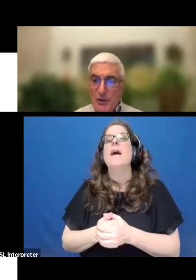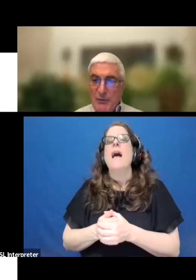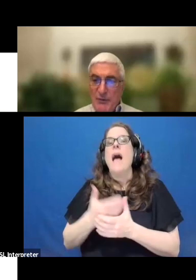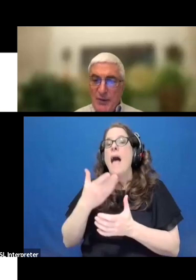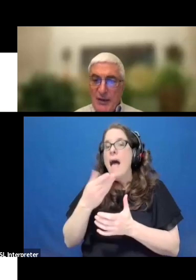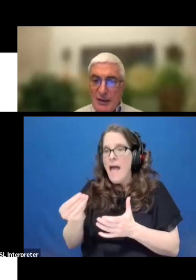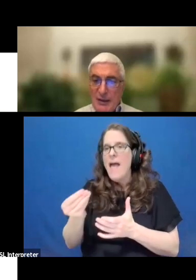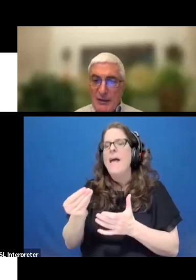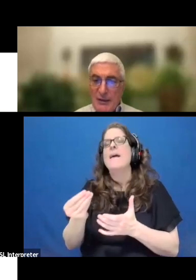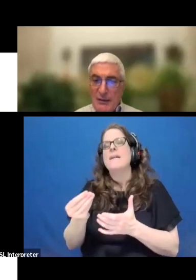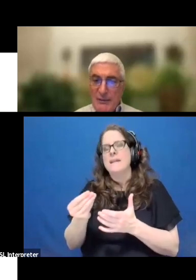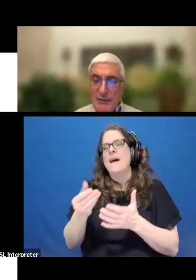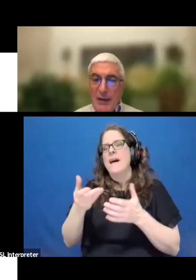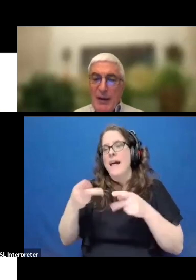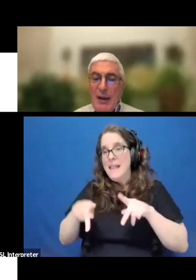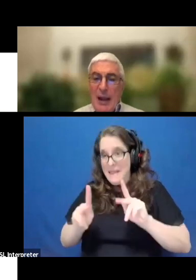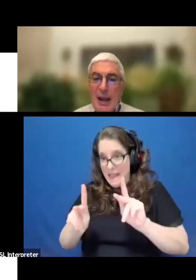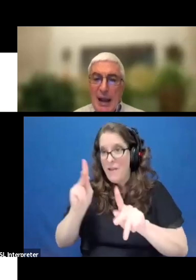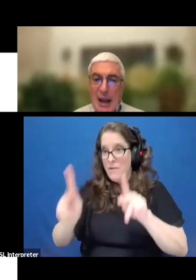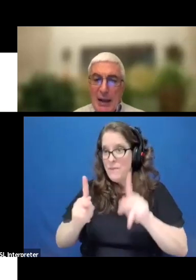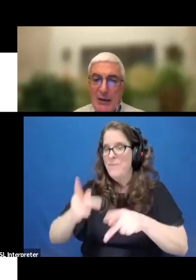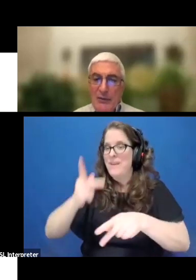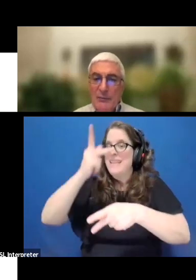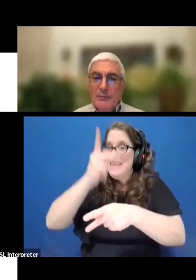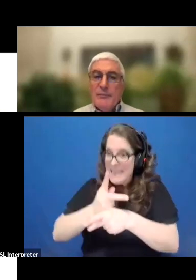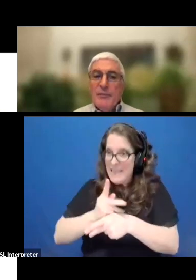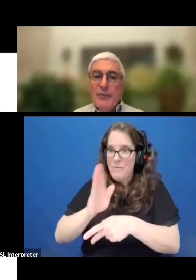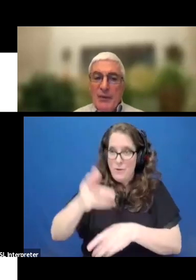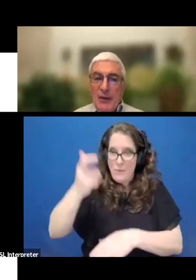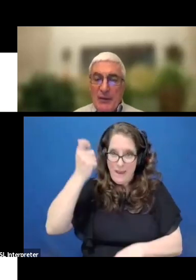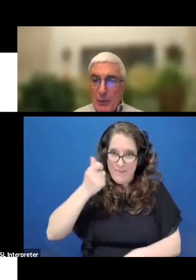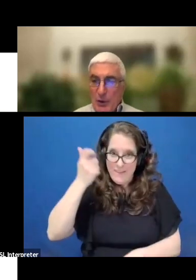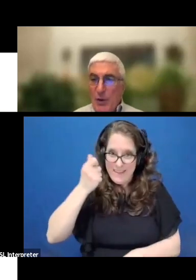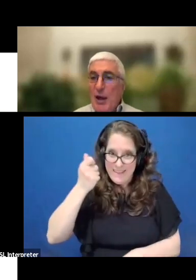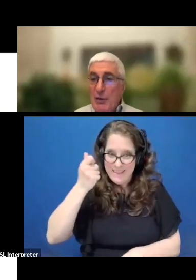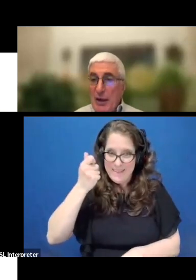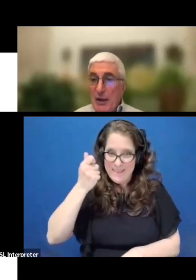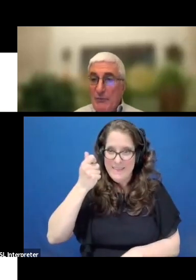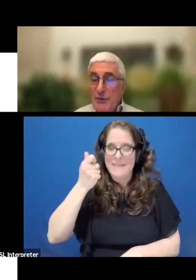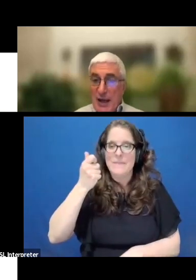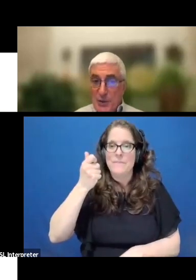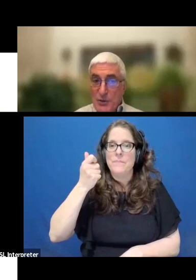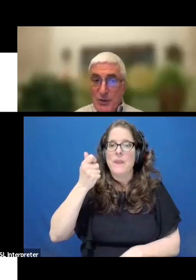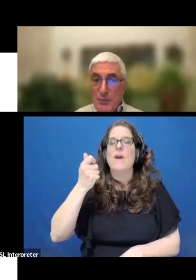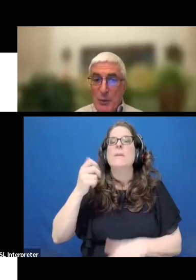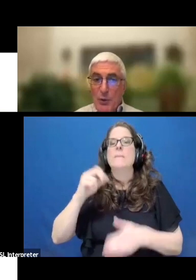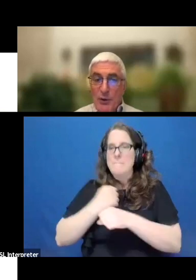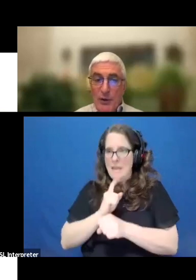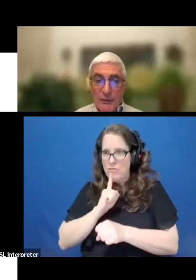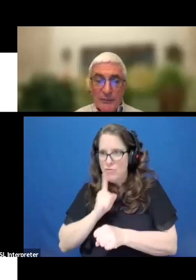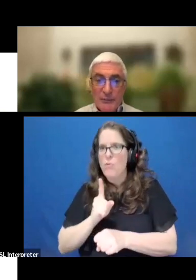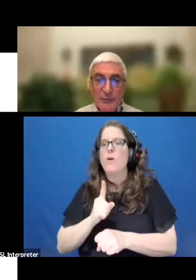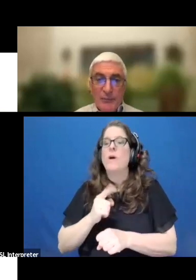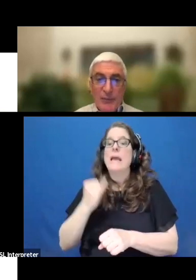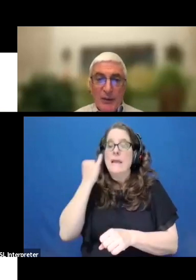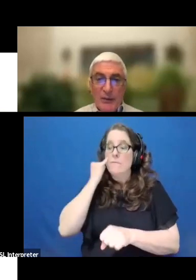essential benefits they need and that they will come out ahead financially by